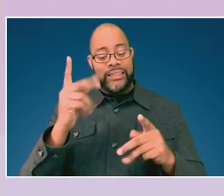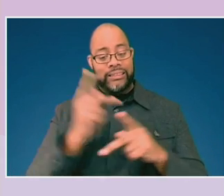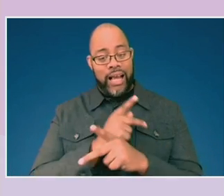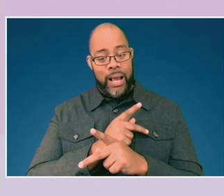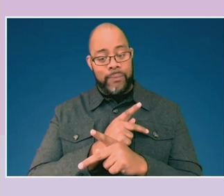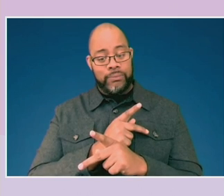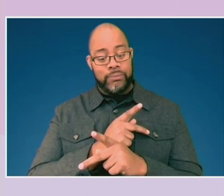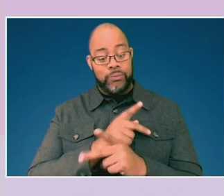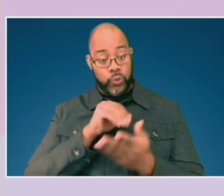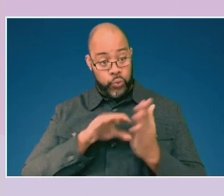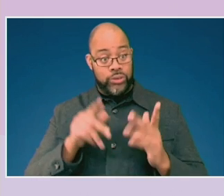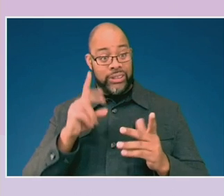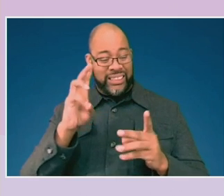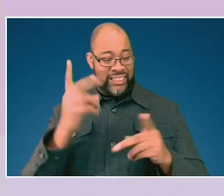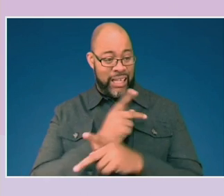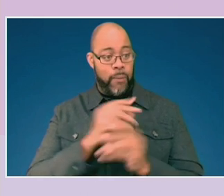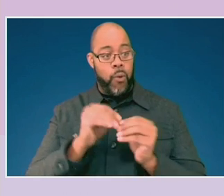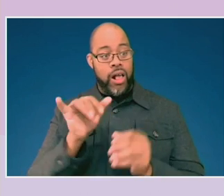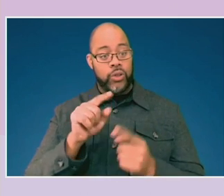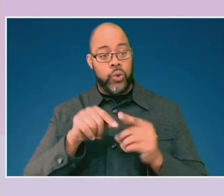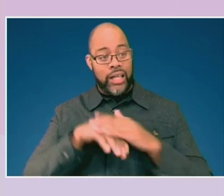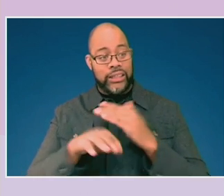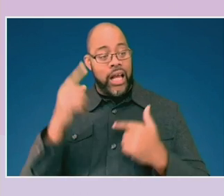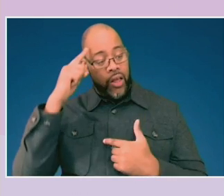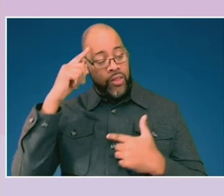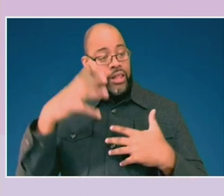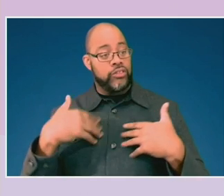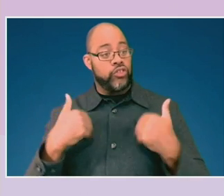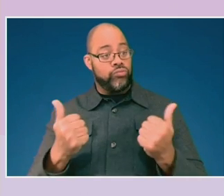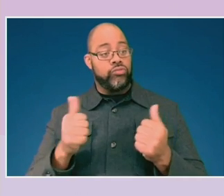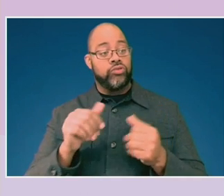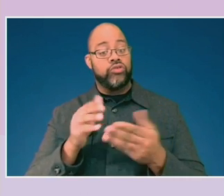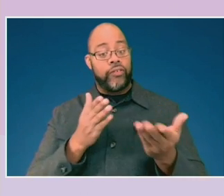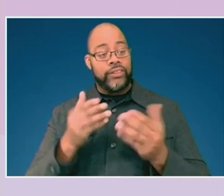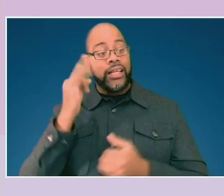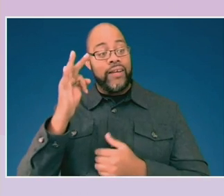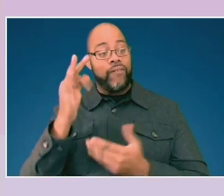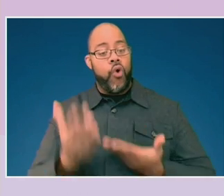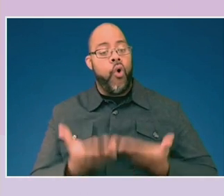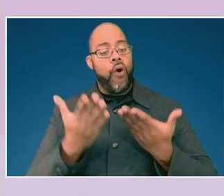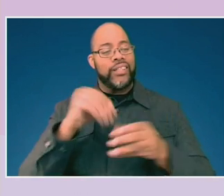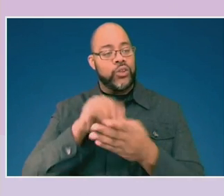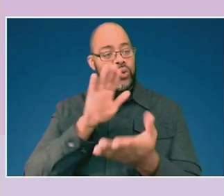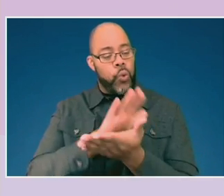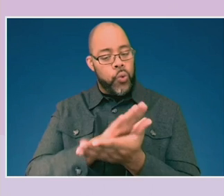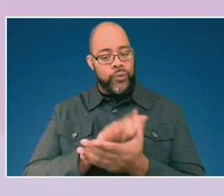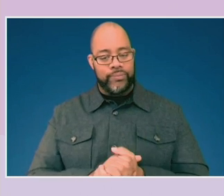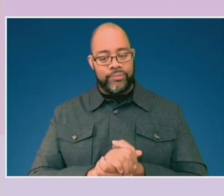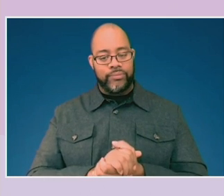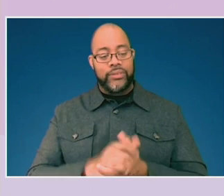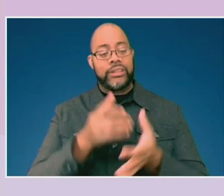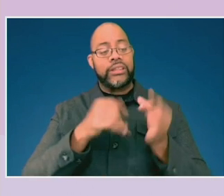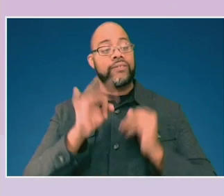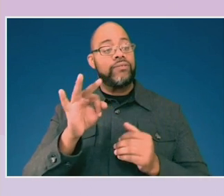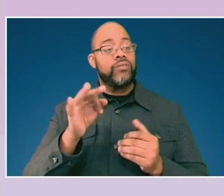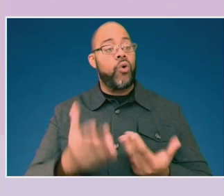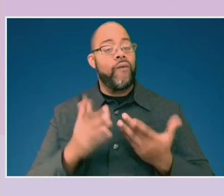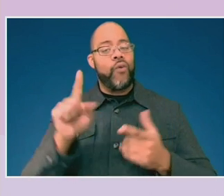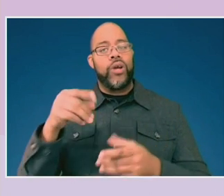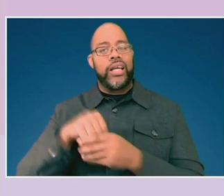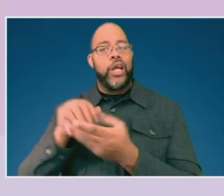students are six times more likely to access health and mental health services if they're offered in school versus if they're offered only in the